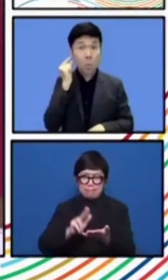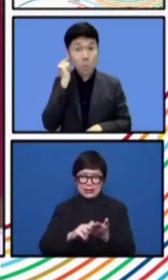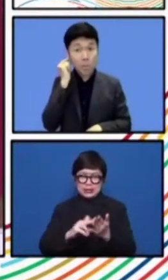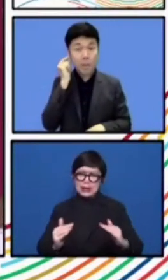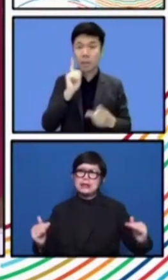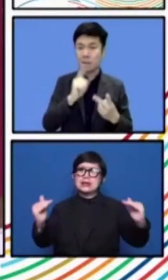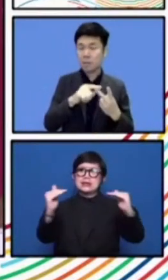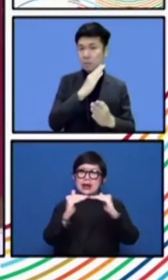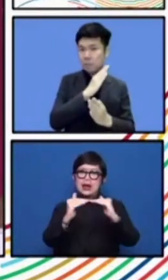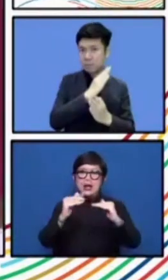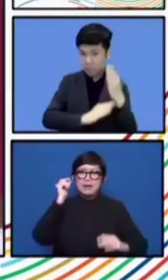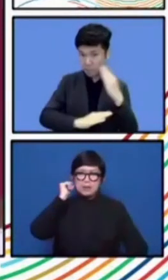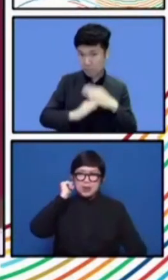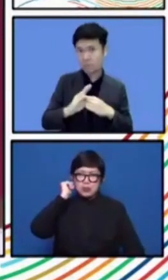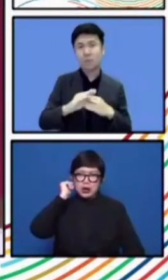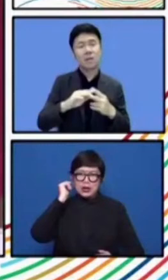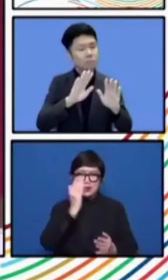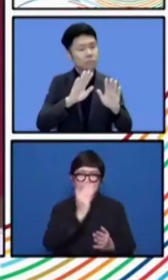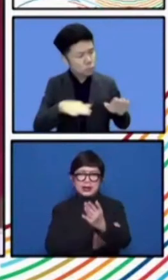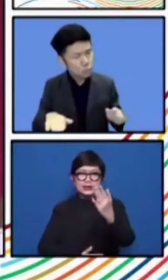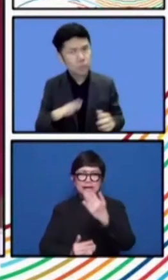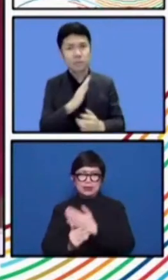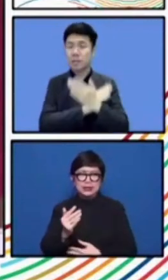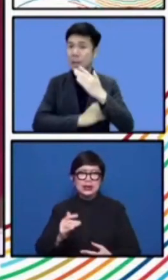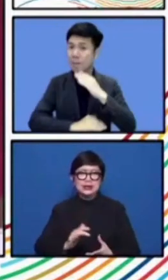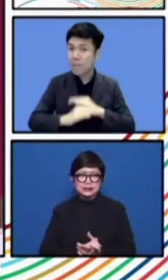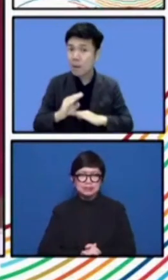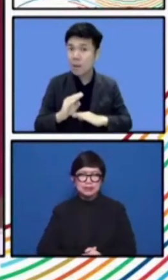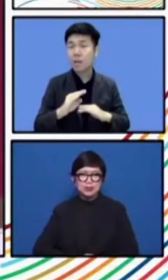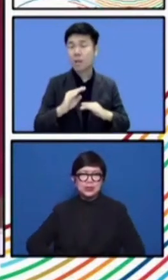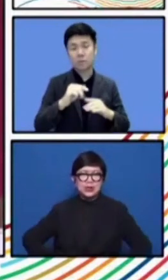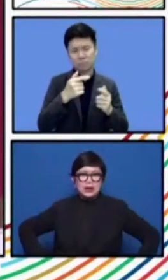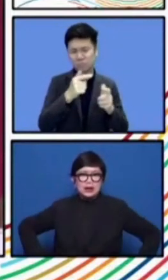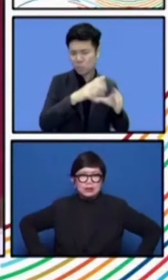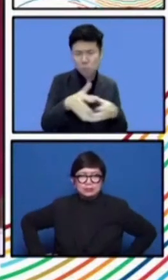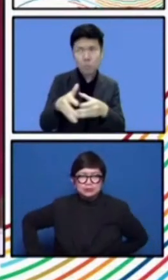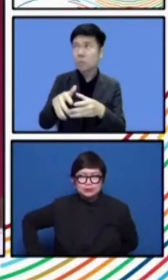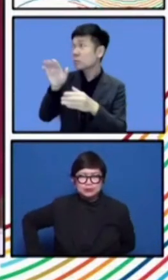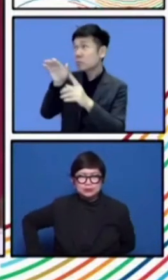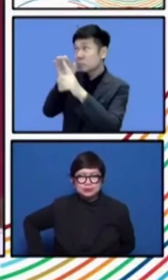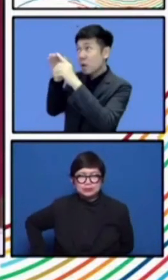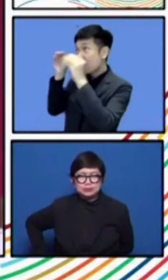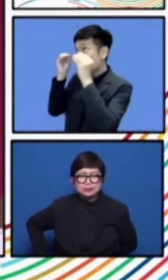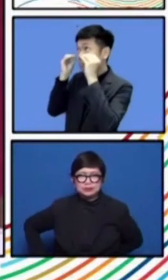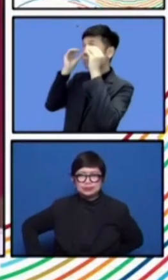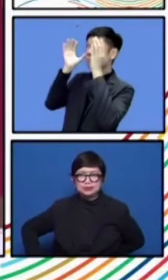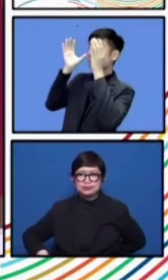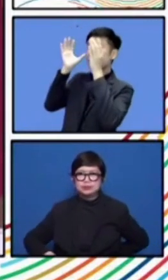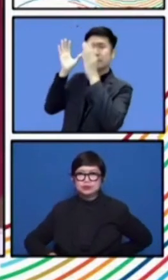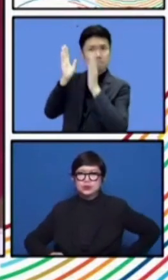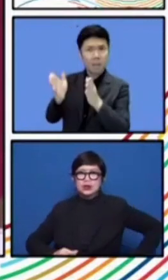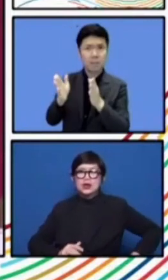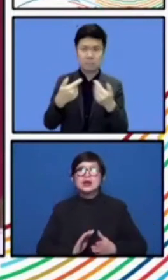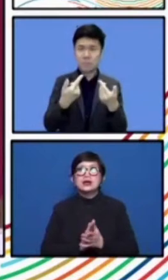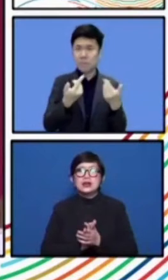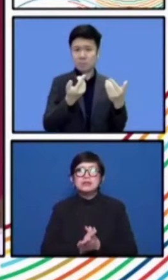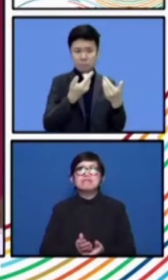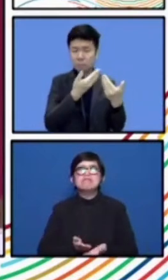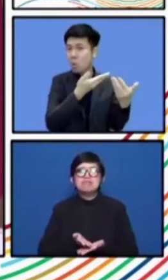disability awareness and accessibilities are closed cuttings